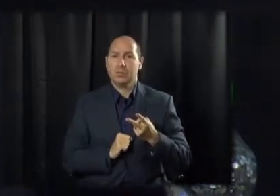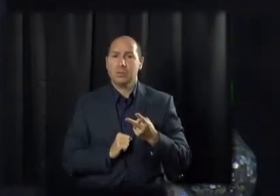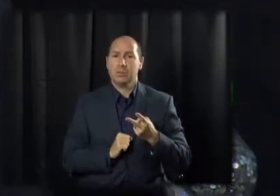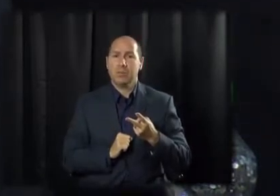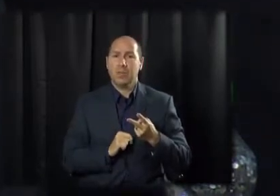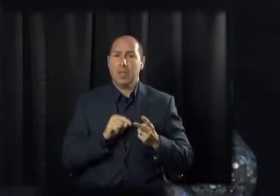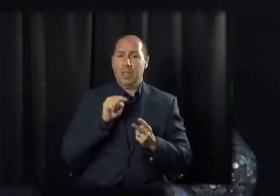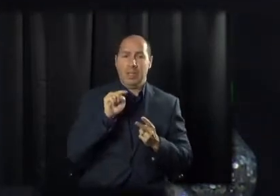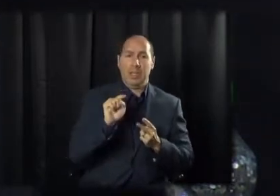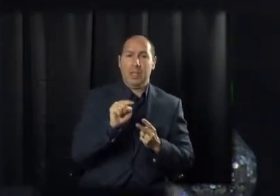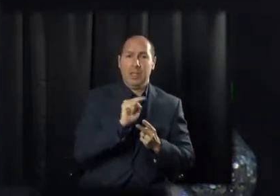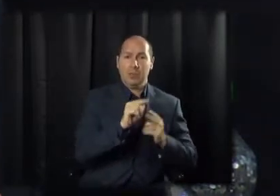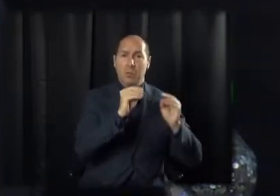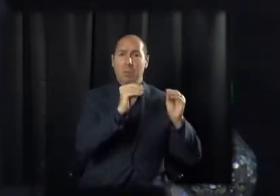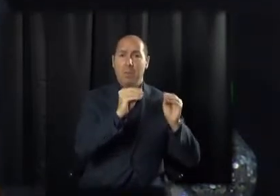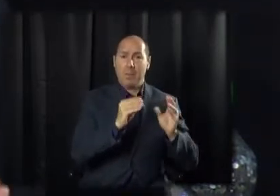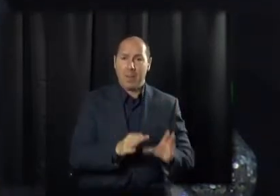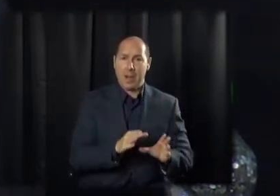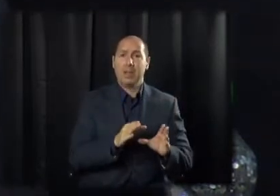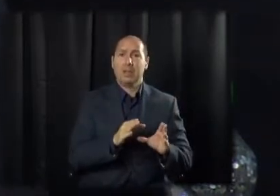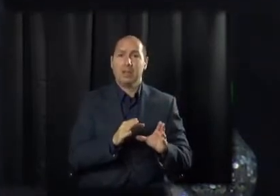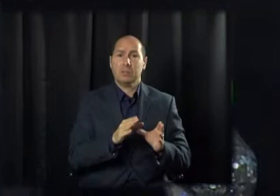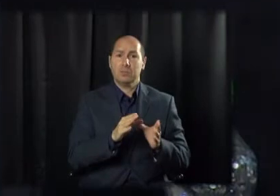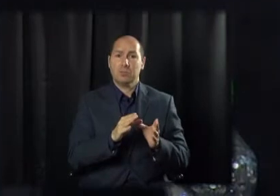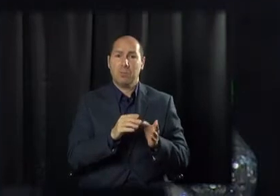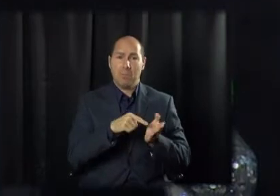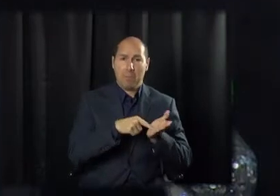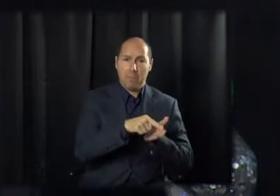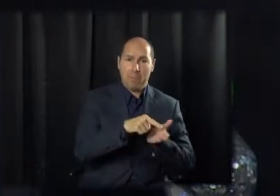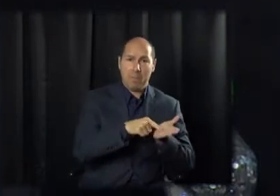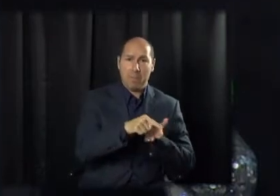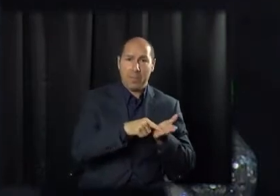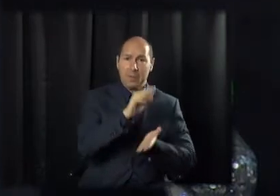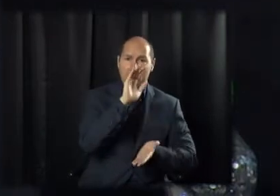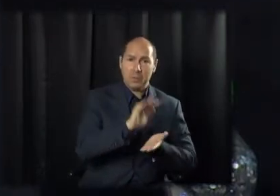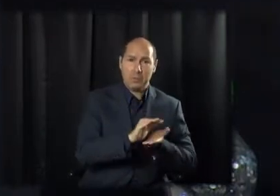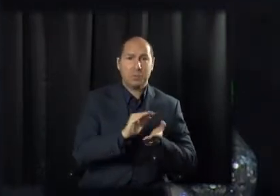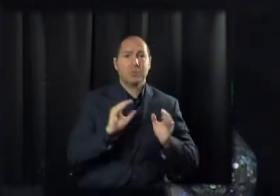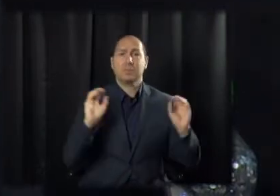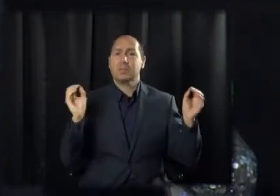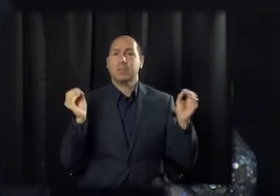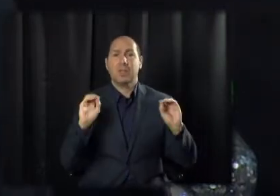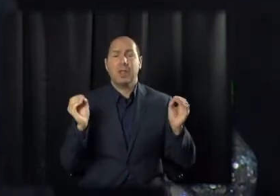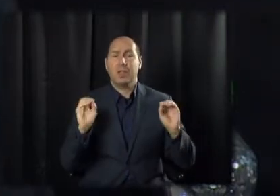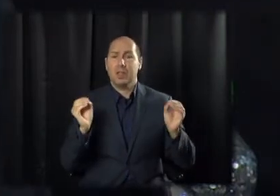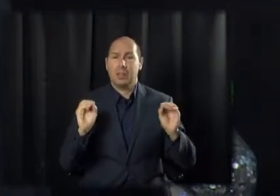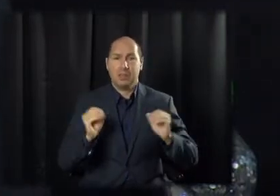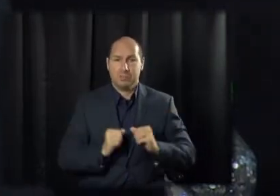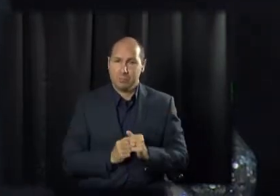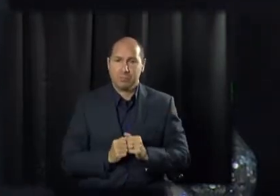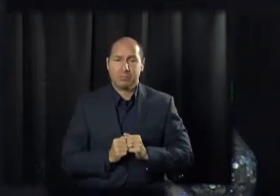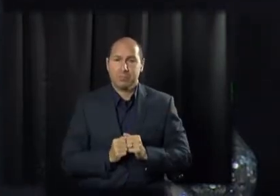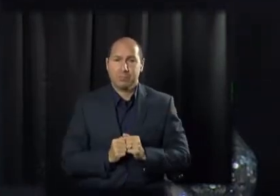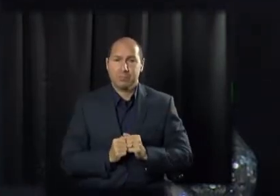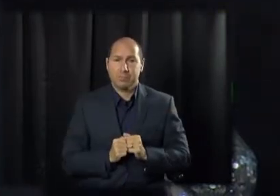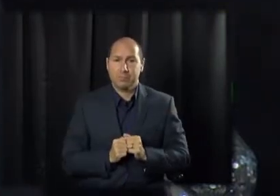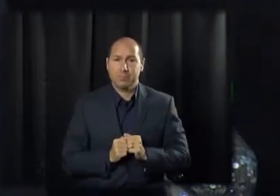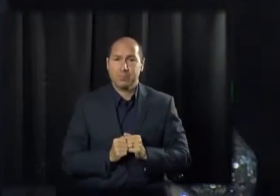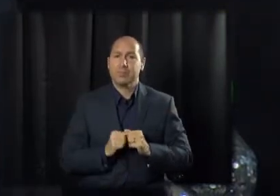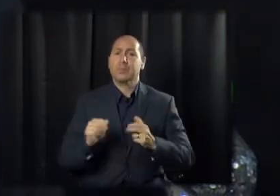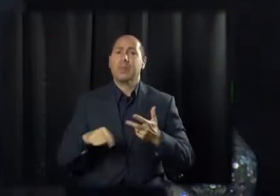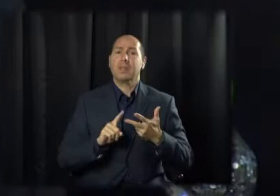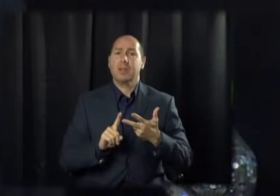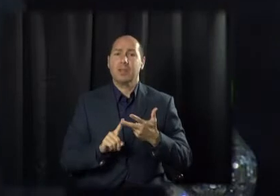payroll. The payroll's not, academic payroll isn't being adjusted at all. And